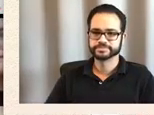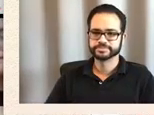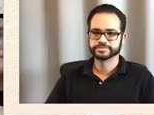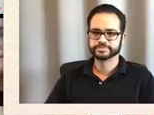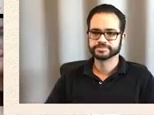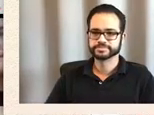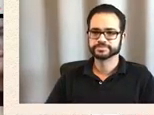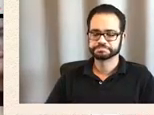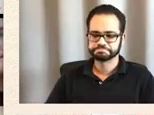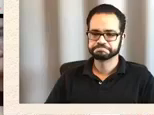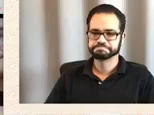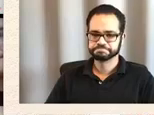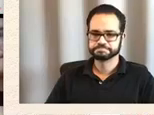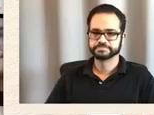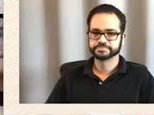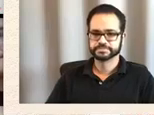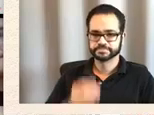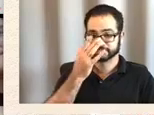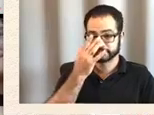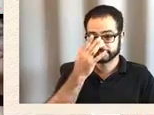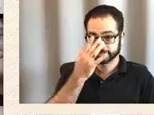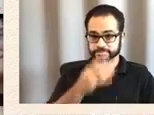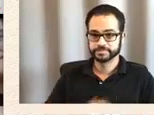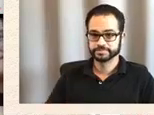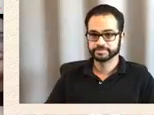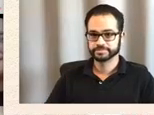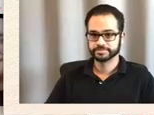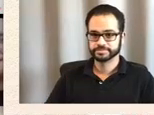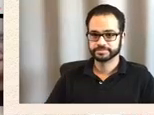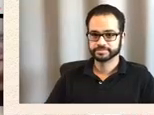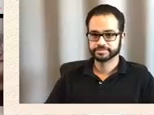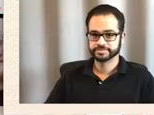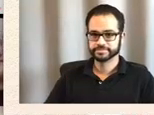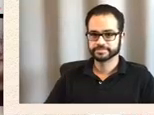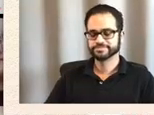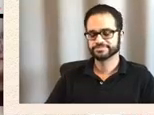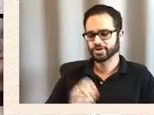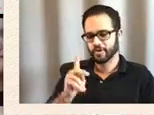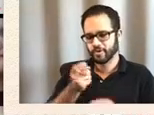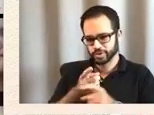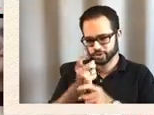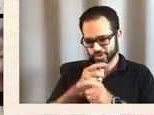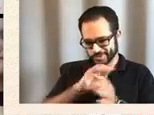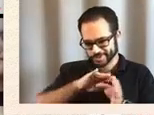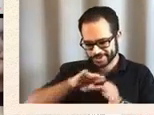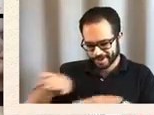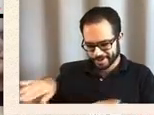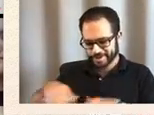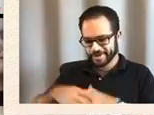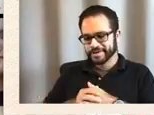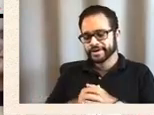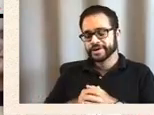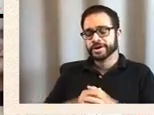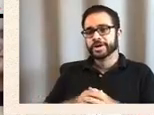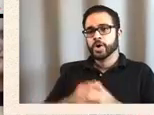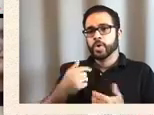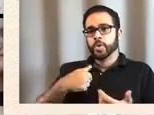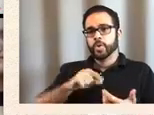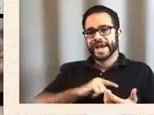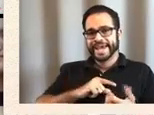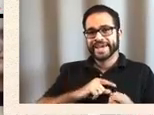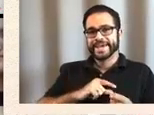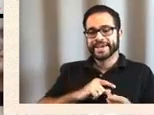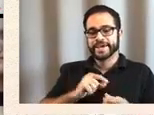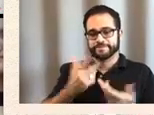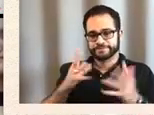I was gonna be the only one raising my hand. all jokes aside, you know, we've learned